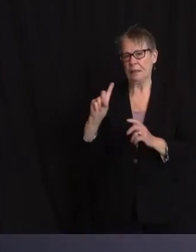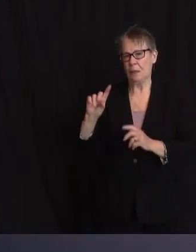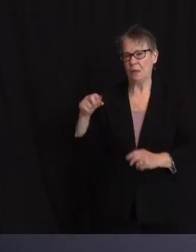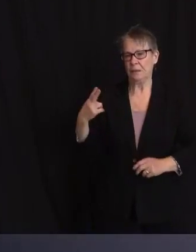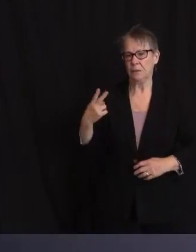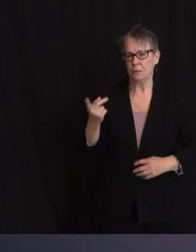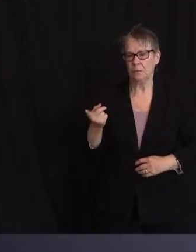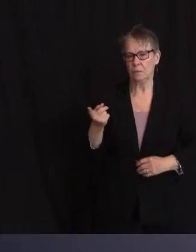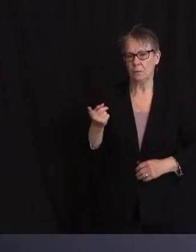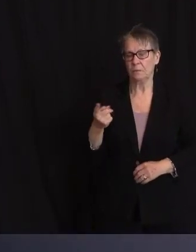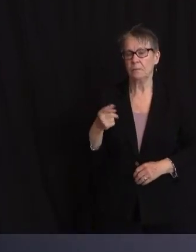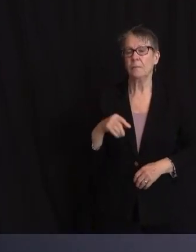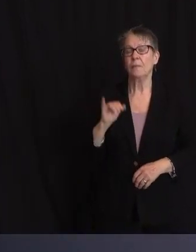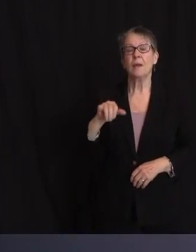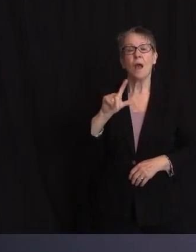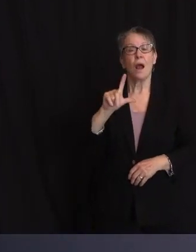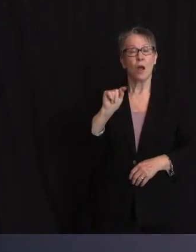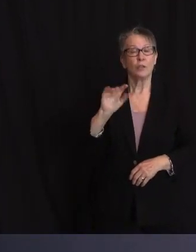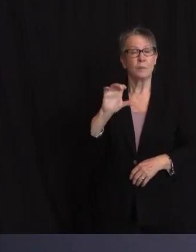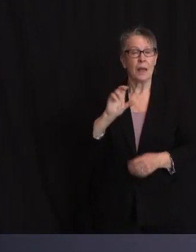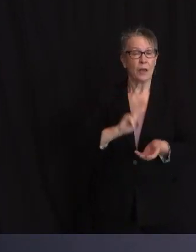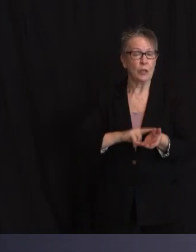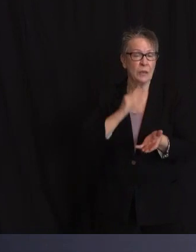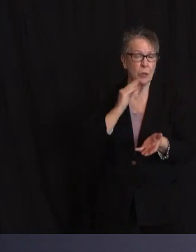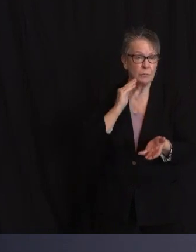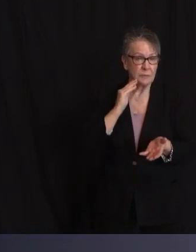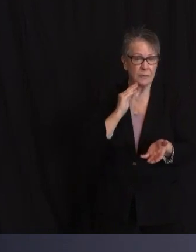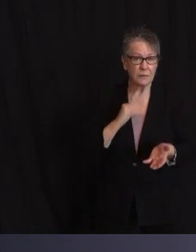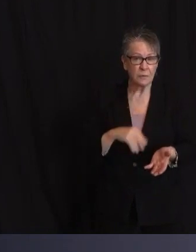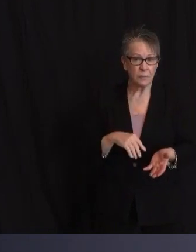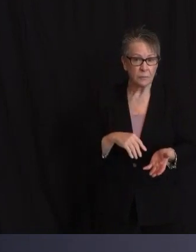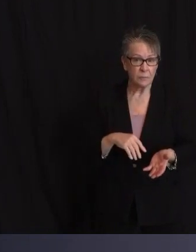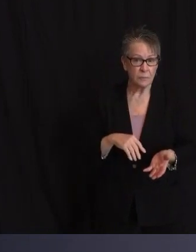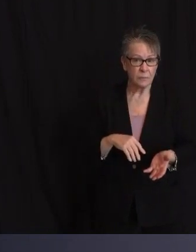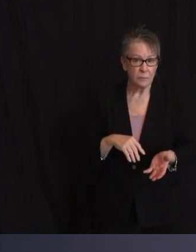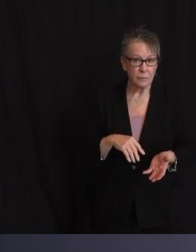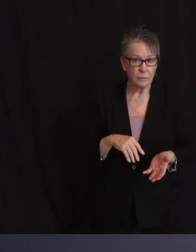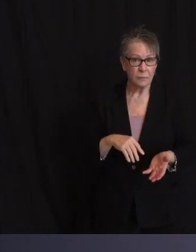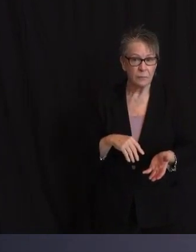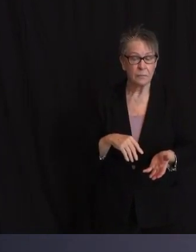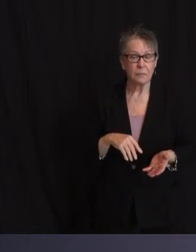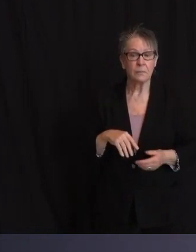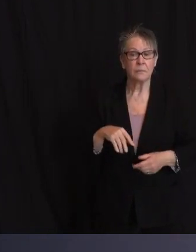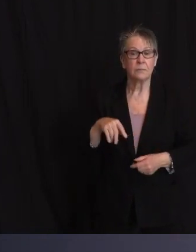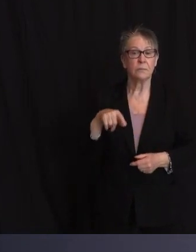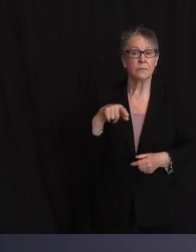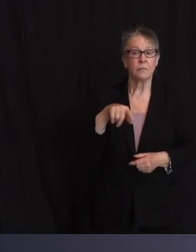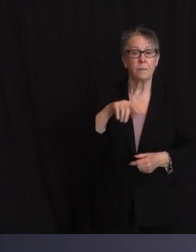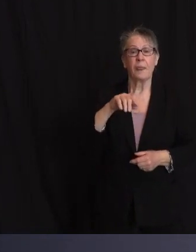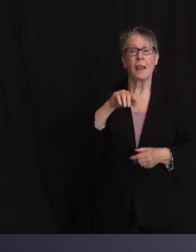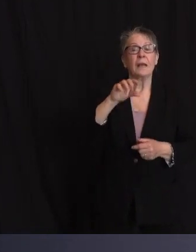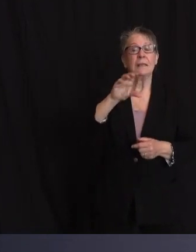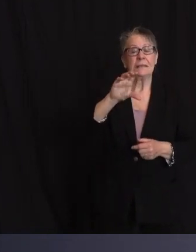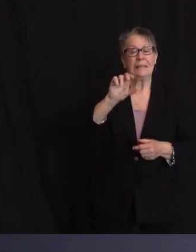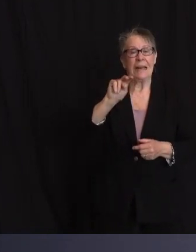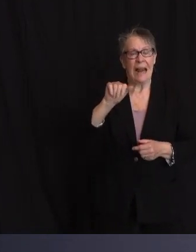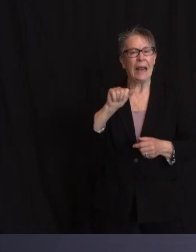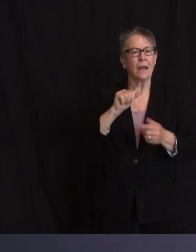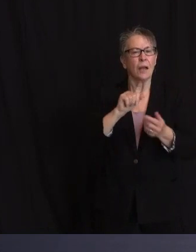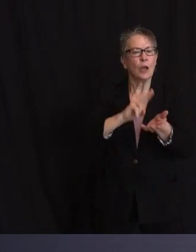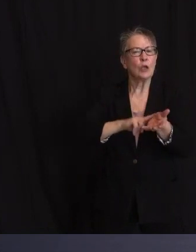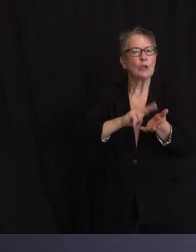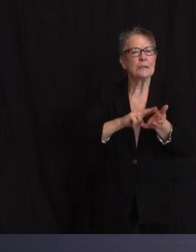anticipate telling CNAs particularly that they can't work and they must